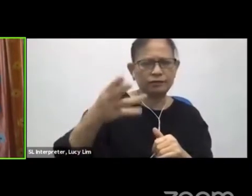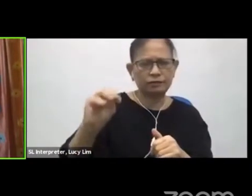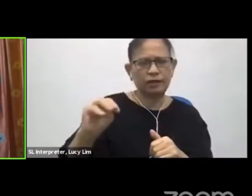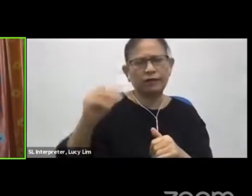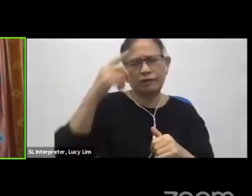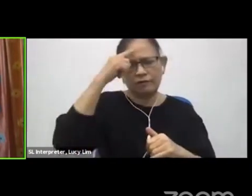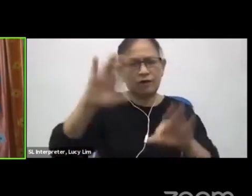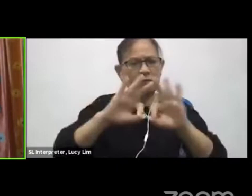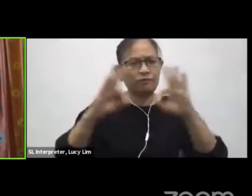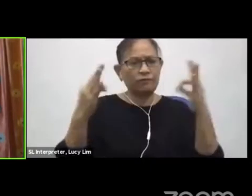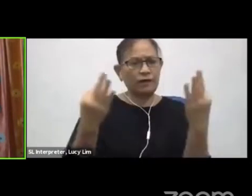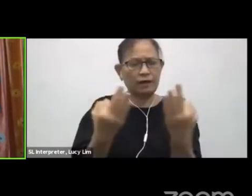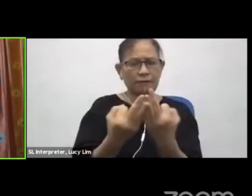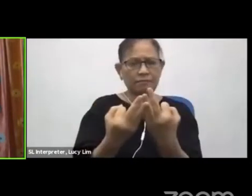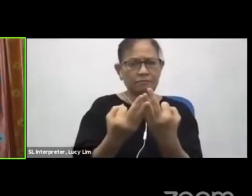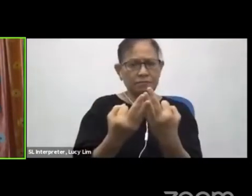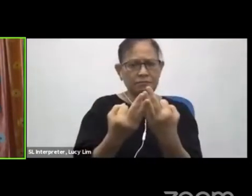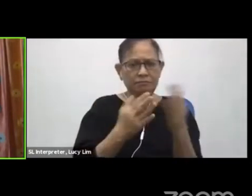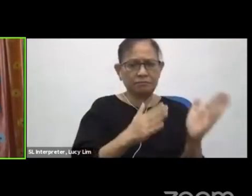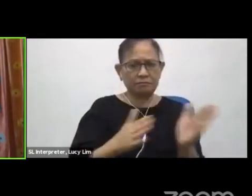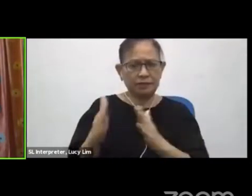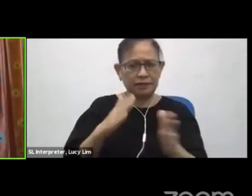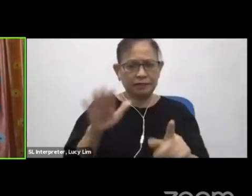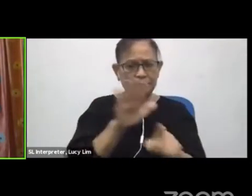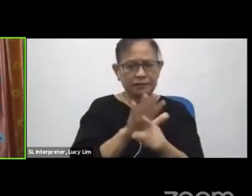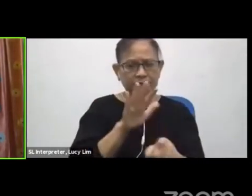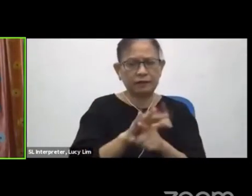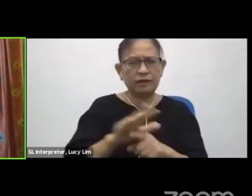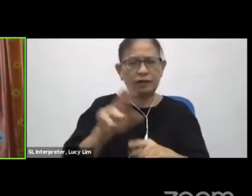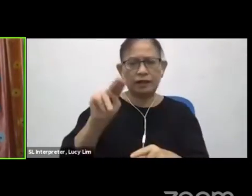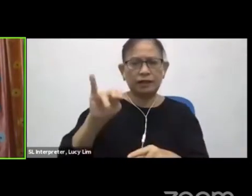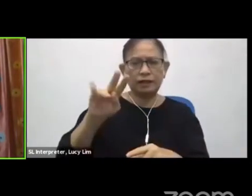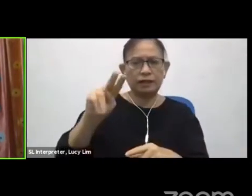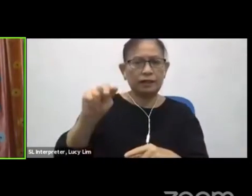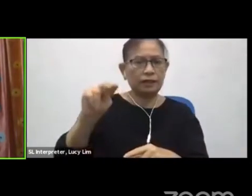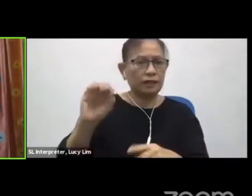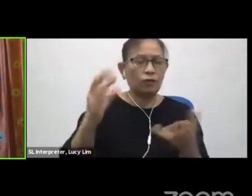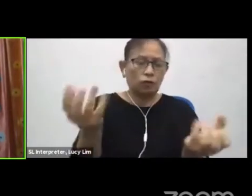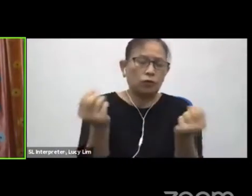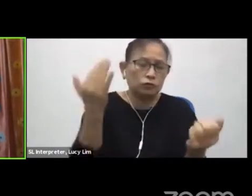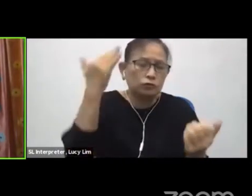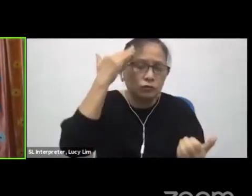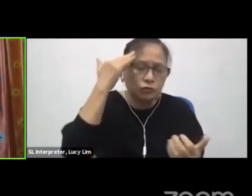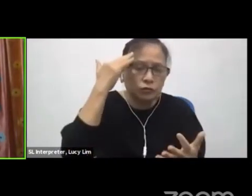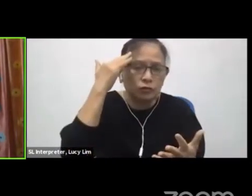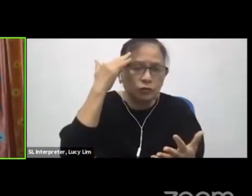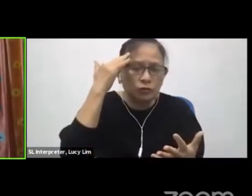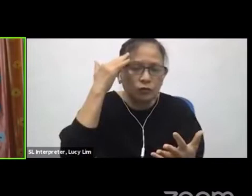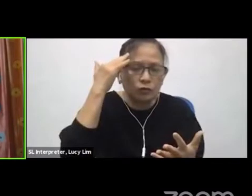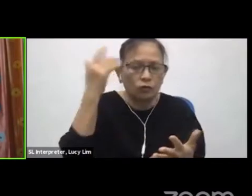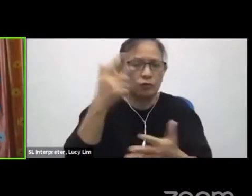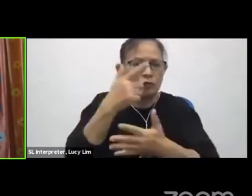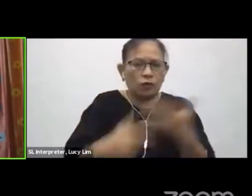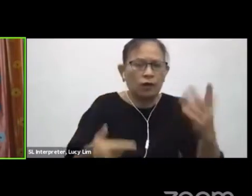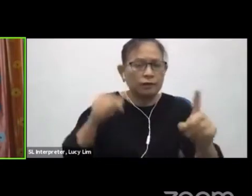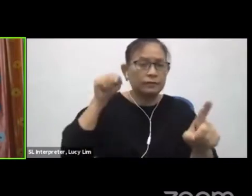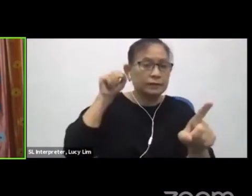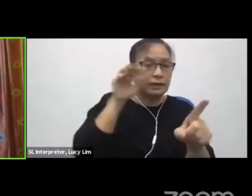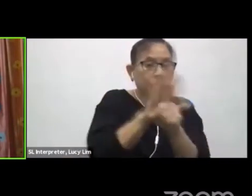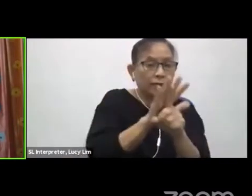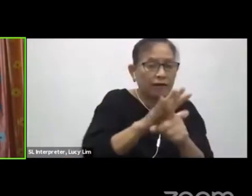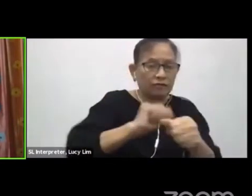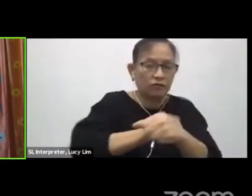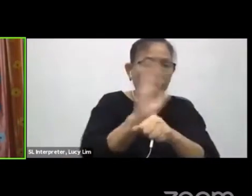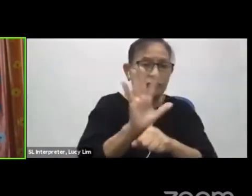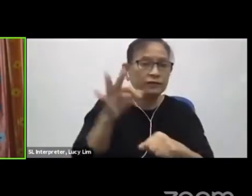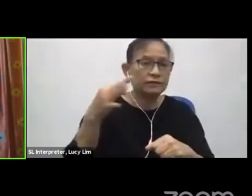Planning Department, Indonesia. And Nina wants to know, what has been the impact of COVID-19 on the